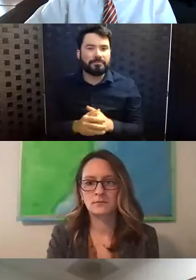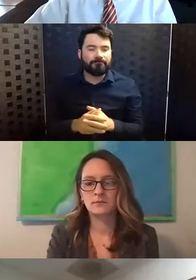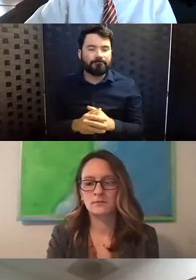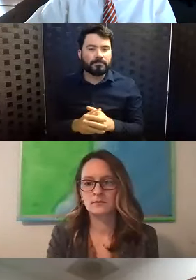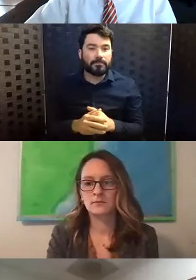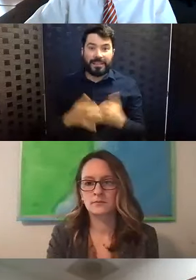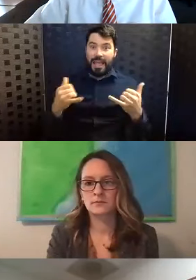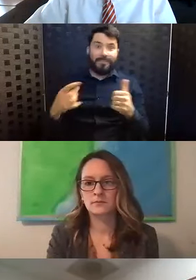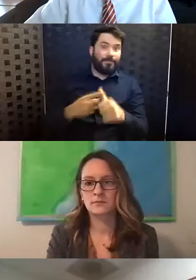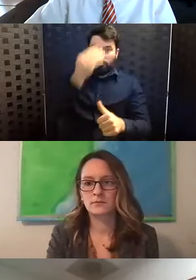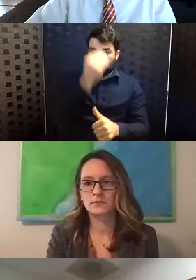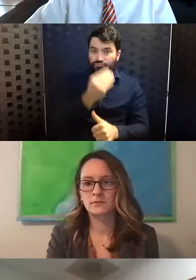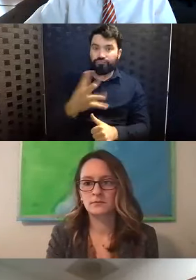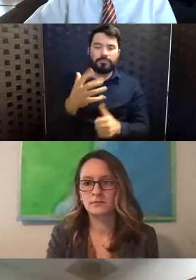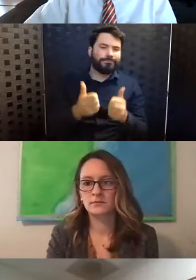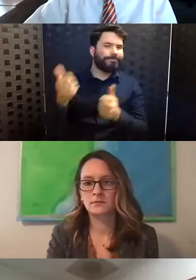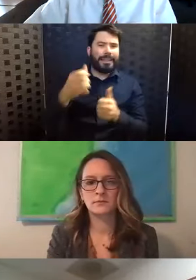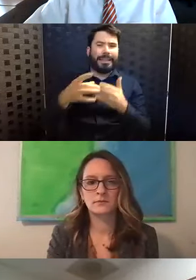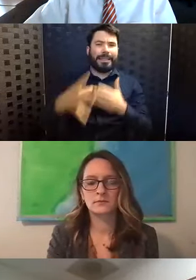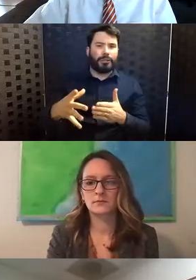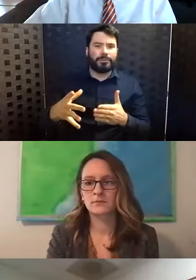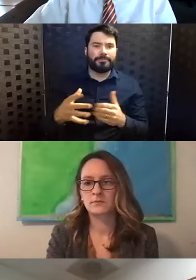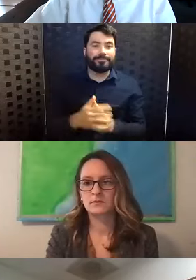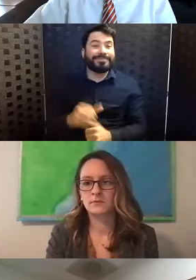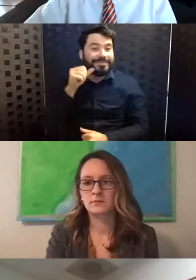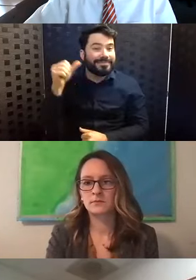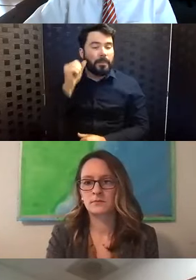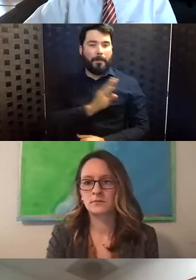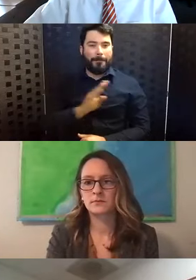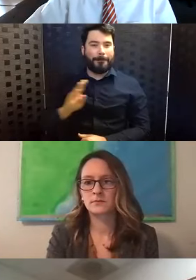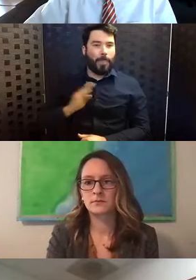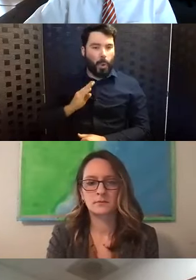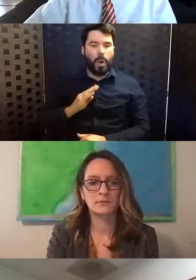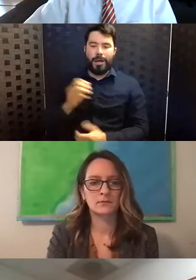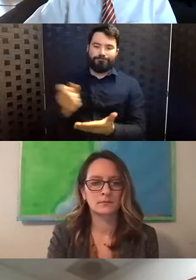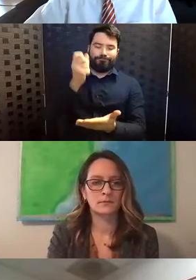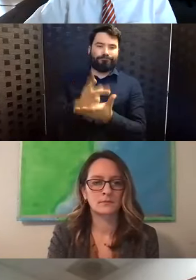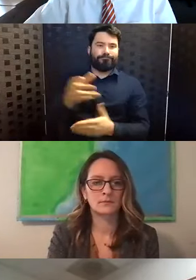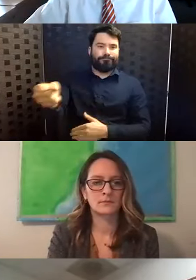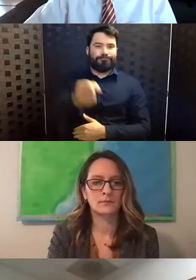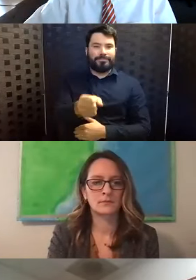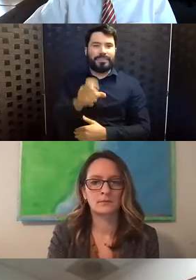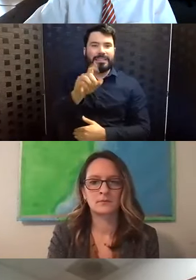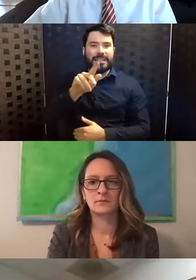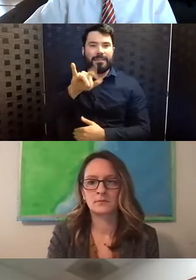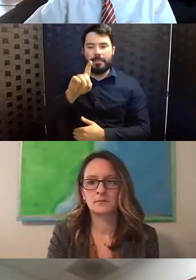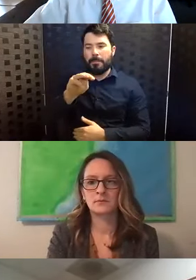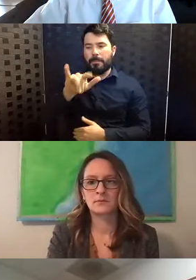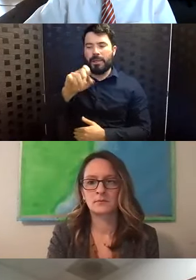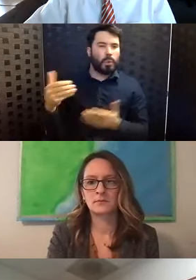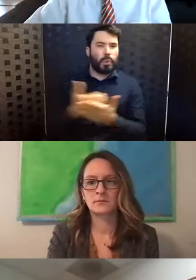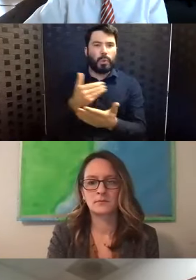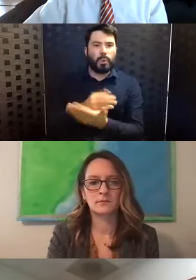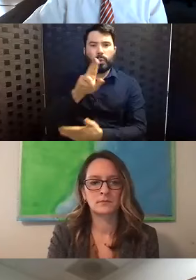some news about a leadership position. Yesterday, the Board of Regents approved the appointment of David Miller as the new